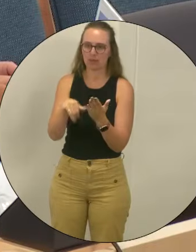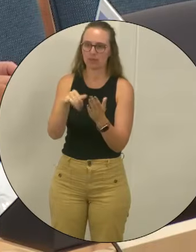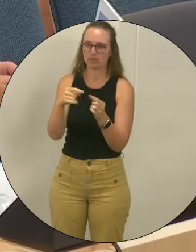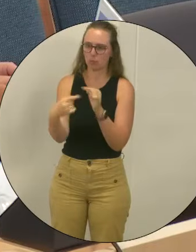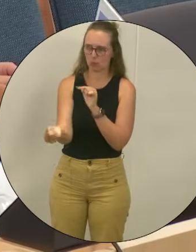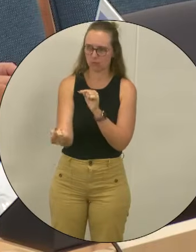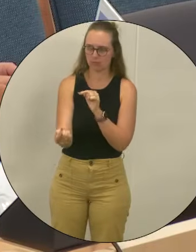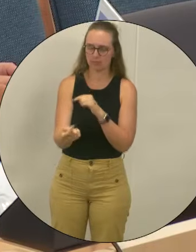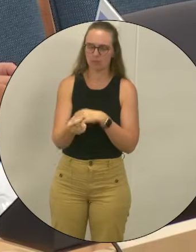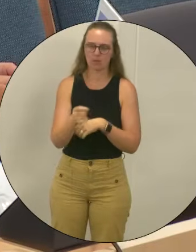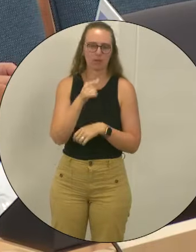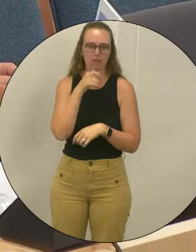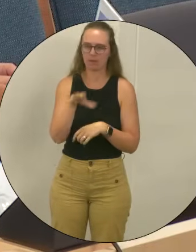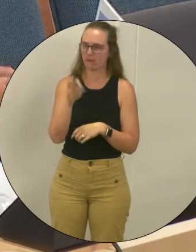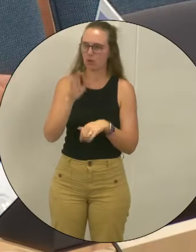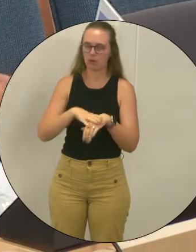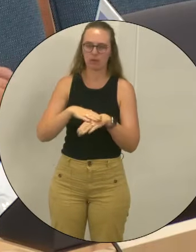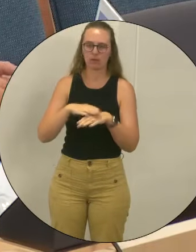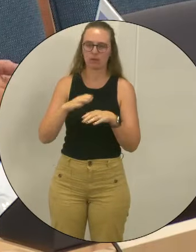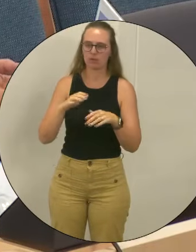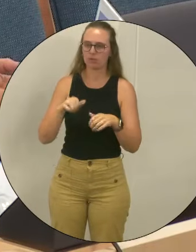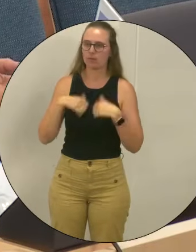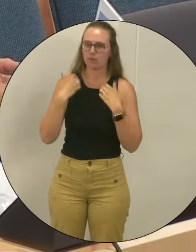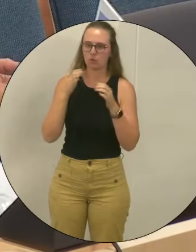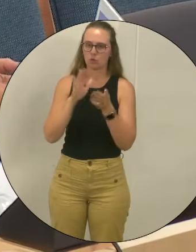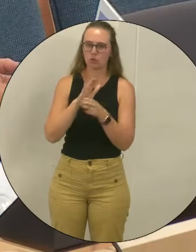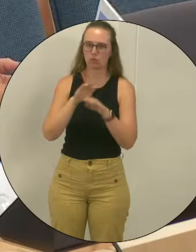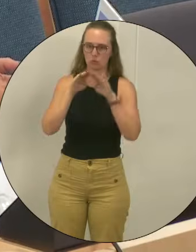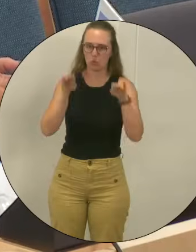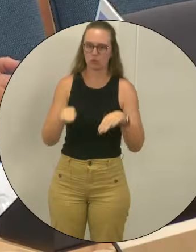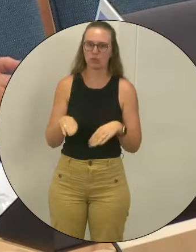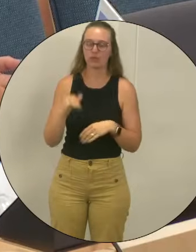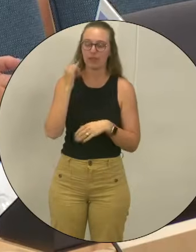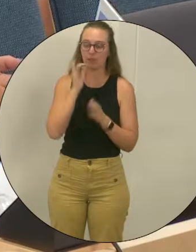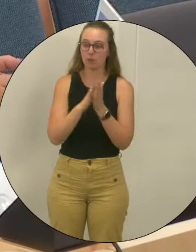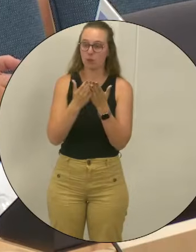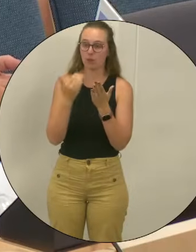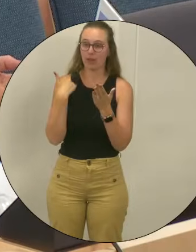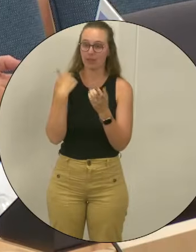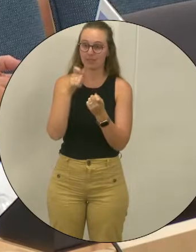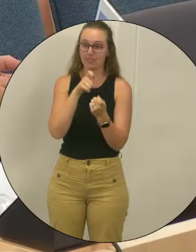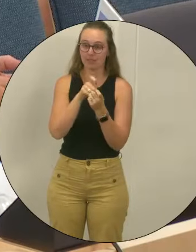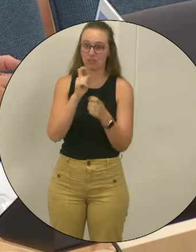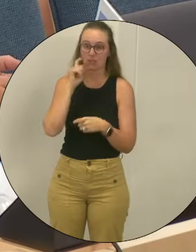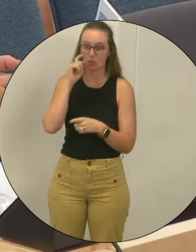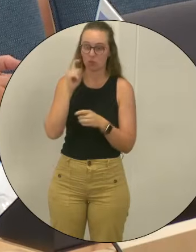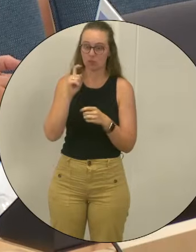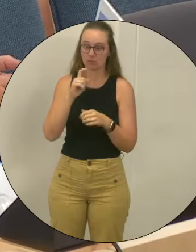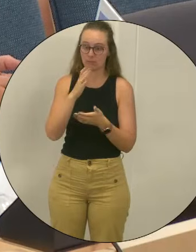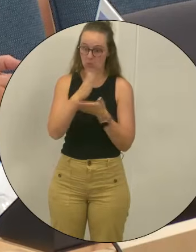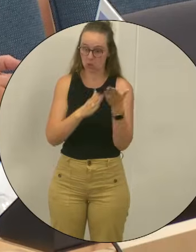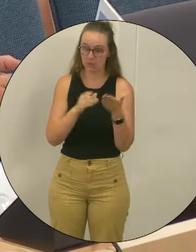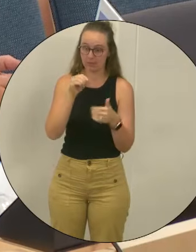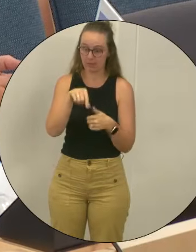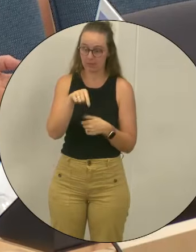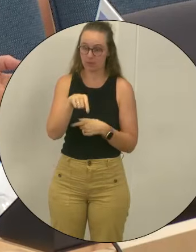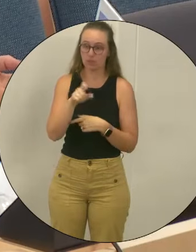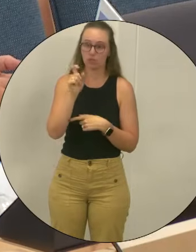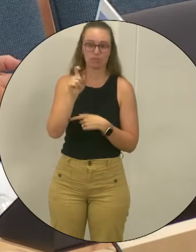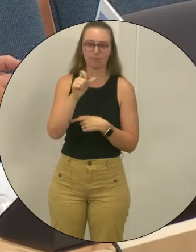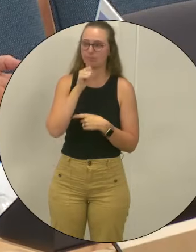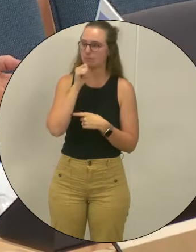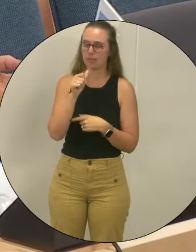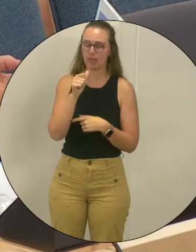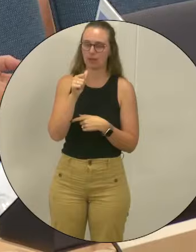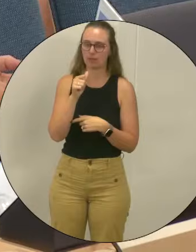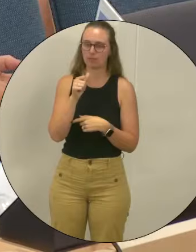disputed and should not be found on public school library shelves. If the book has an explicit sexual scene in it, then it should not end